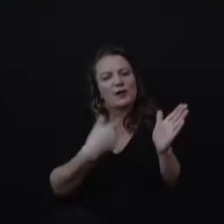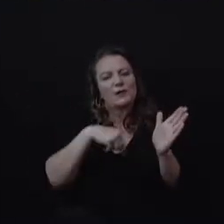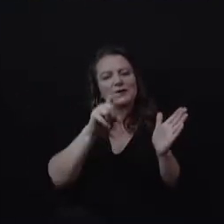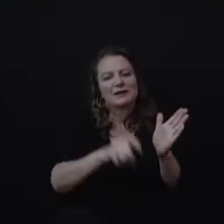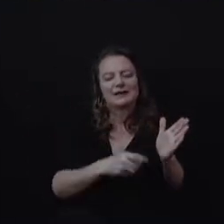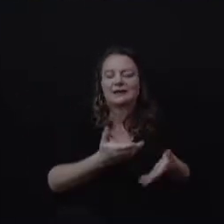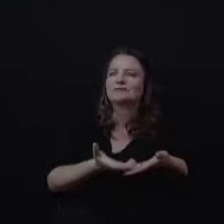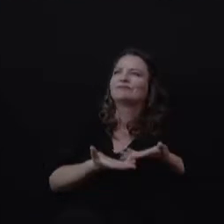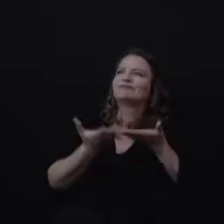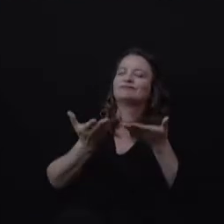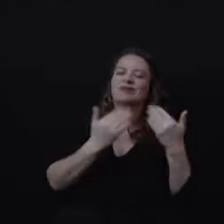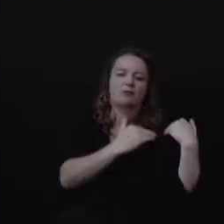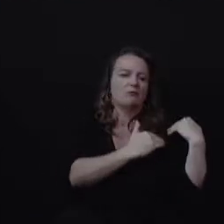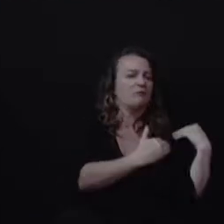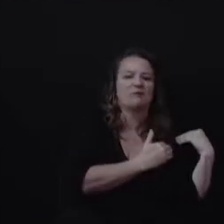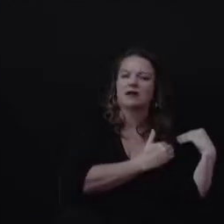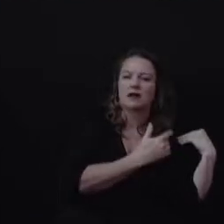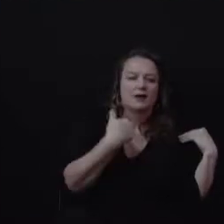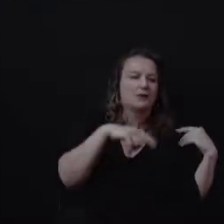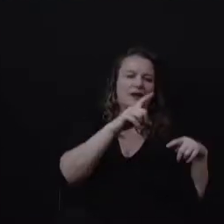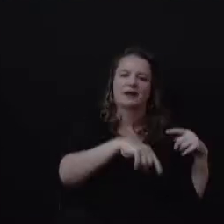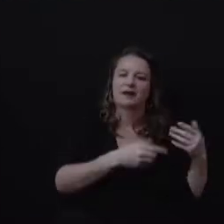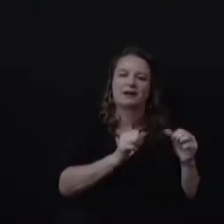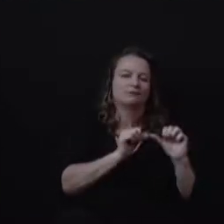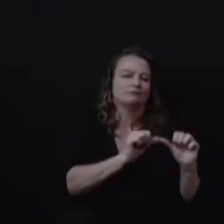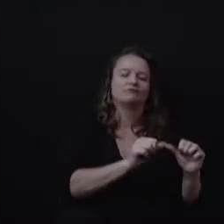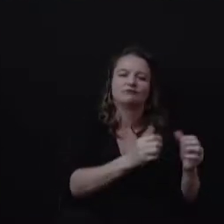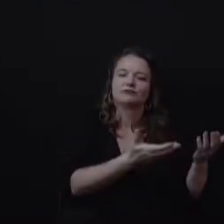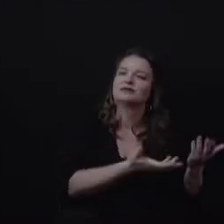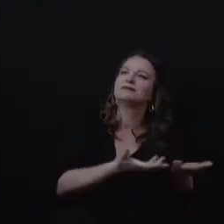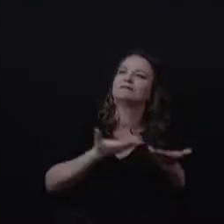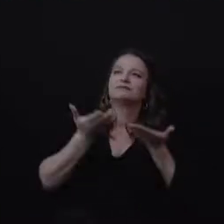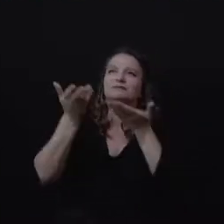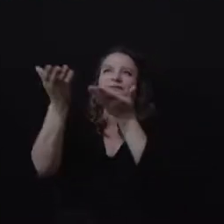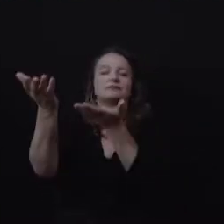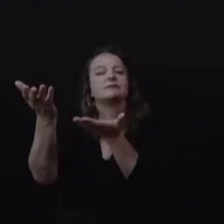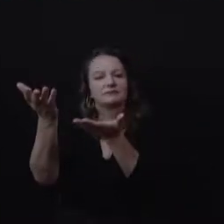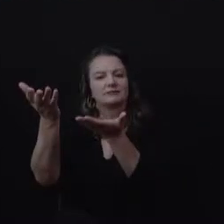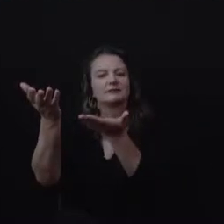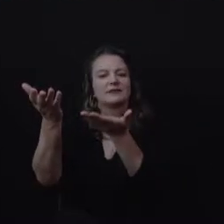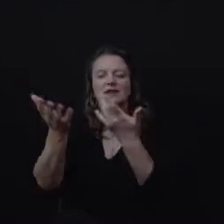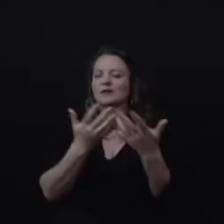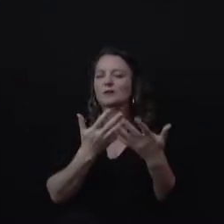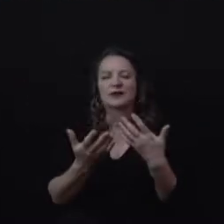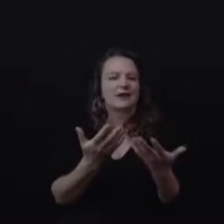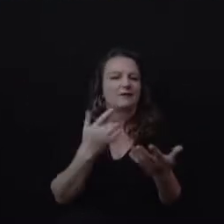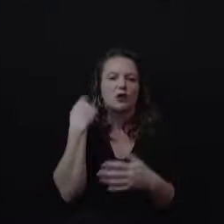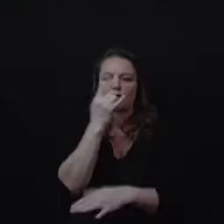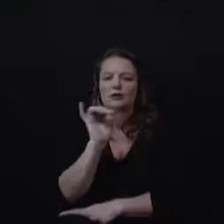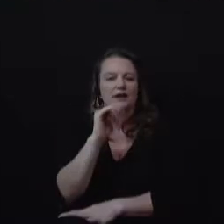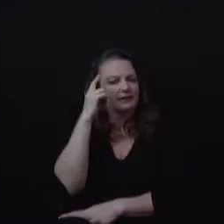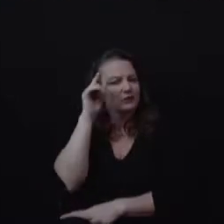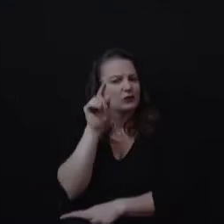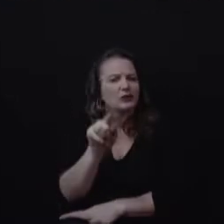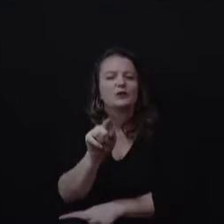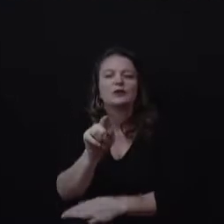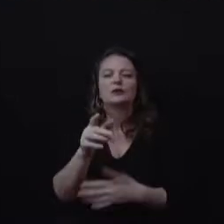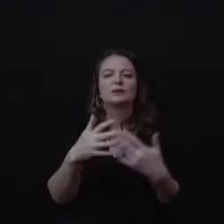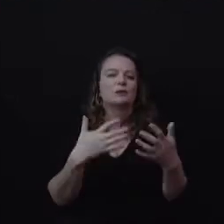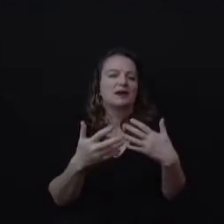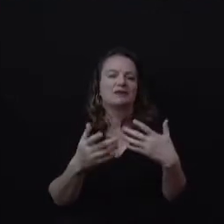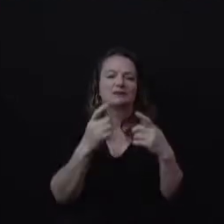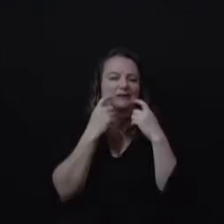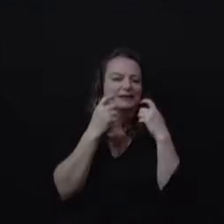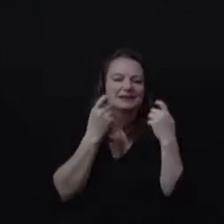that burden which we cannot carry. So whatever that looks like for you today, whatever that may be as far as